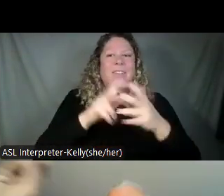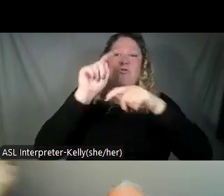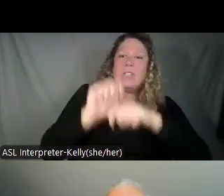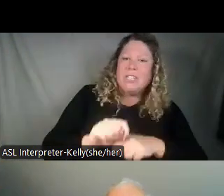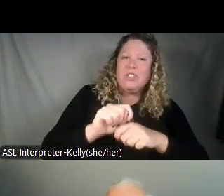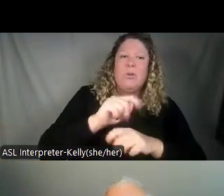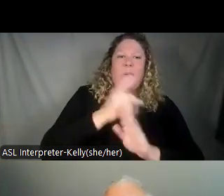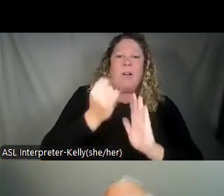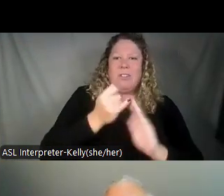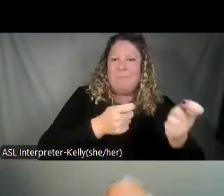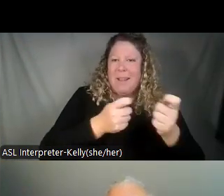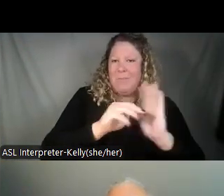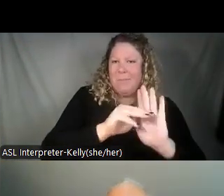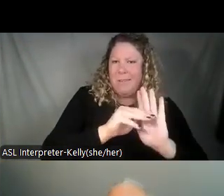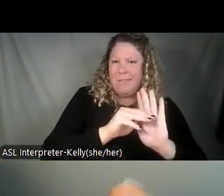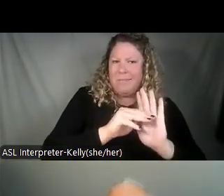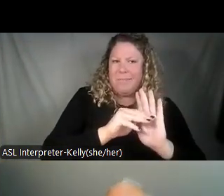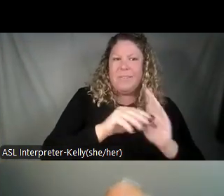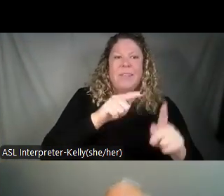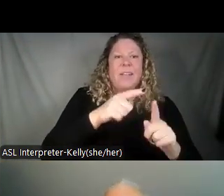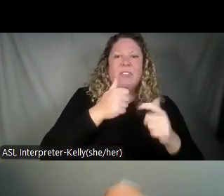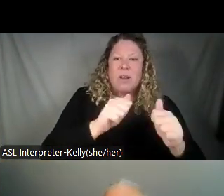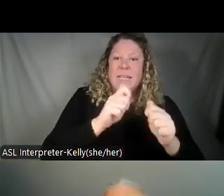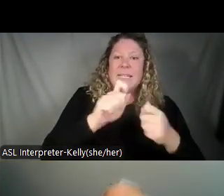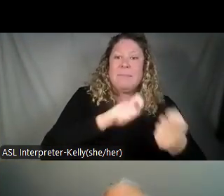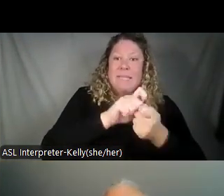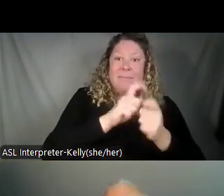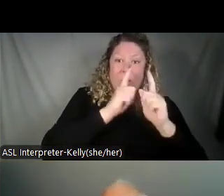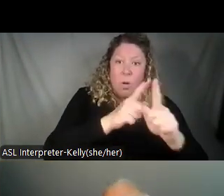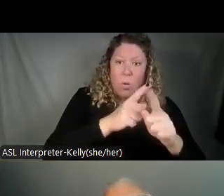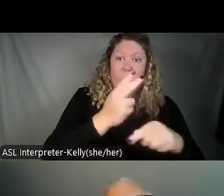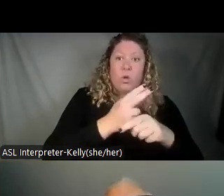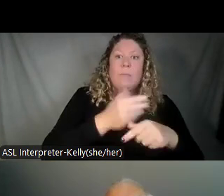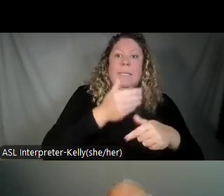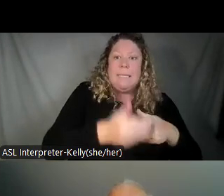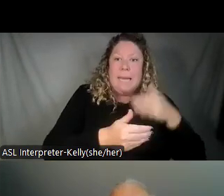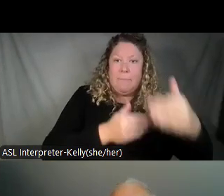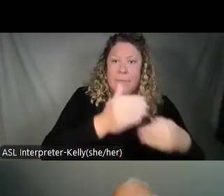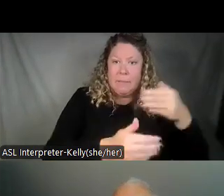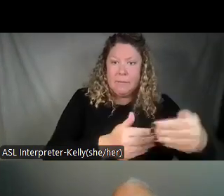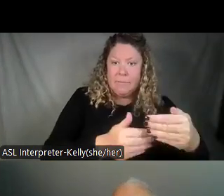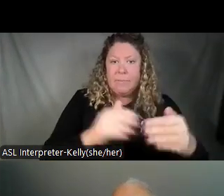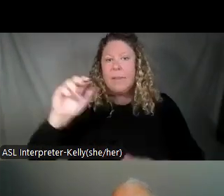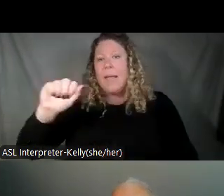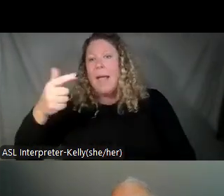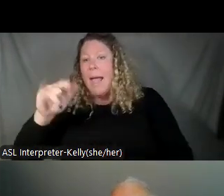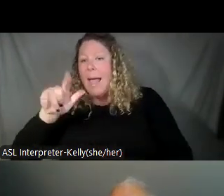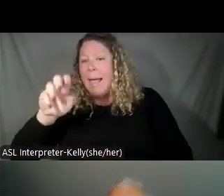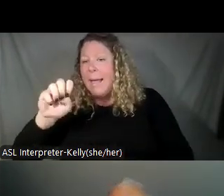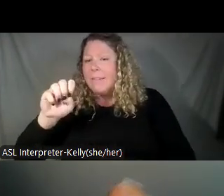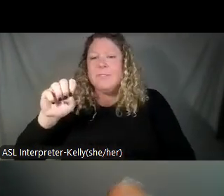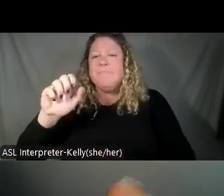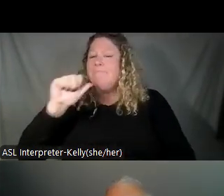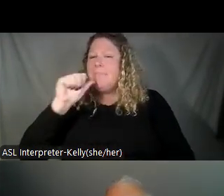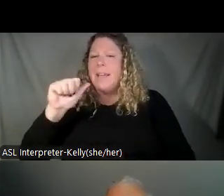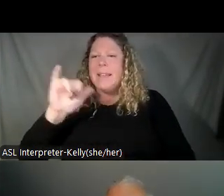to a specific goal through a series of steps. Agile doesn't necessarily have that straight